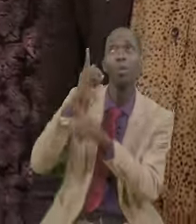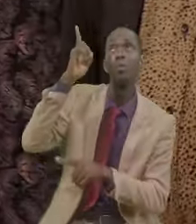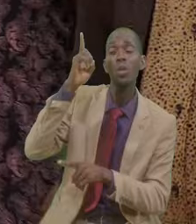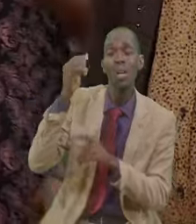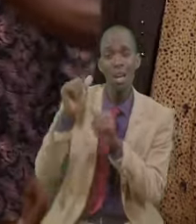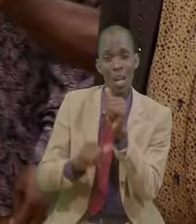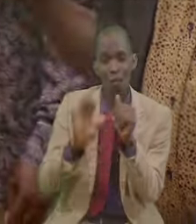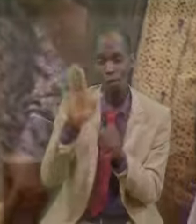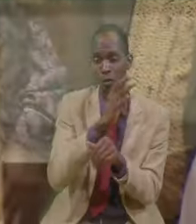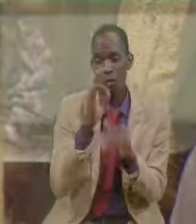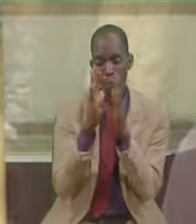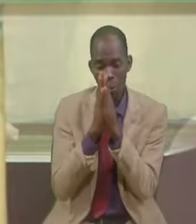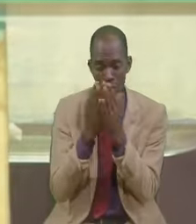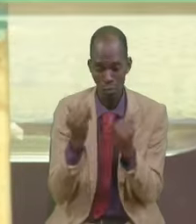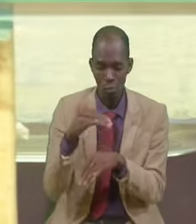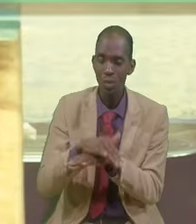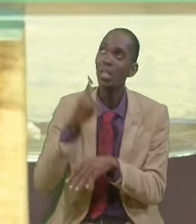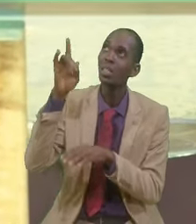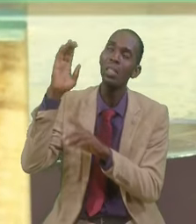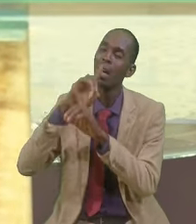tonight is answered.